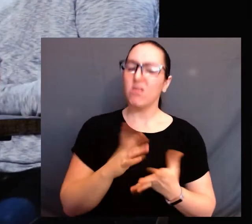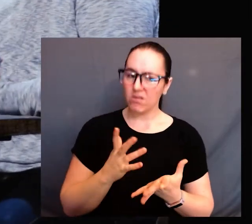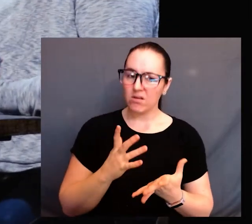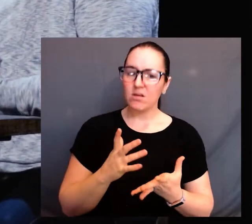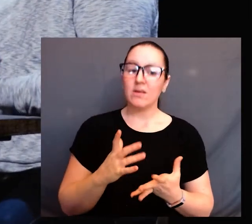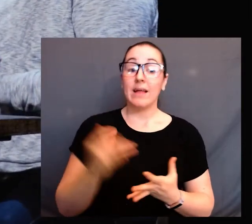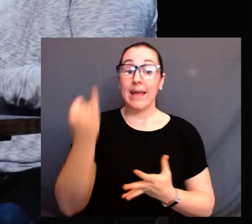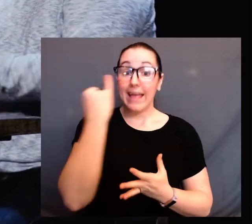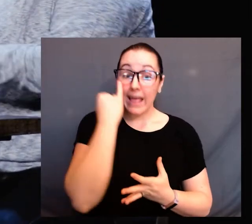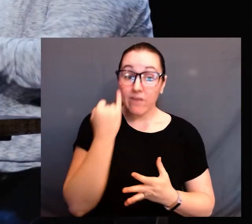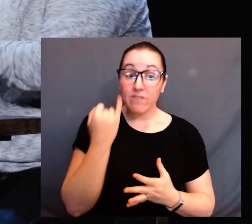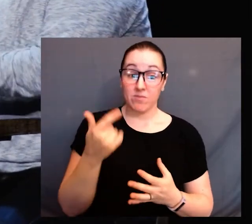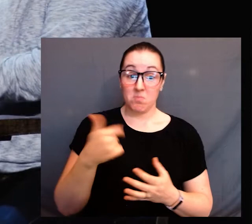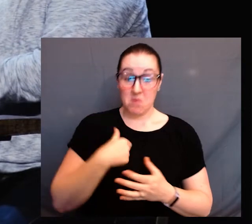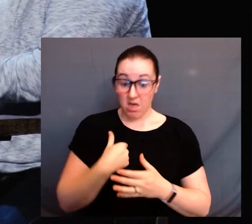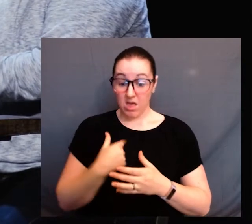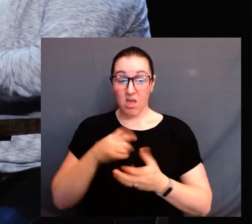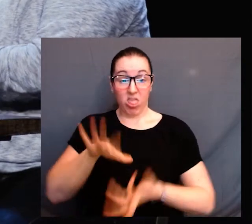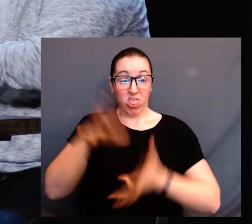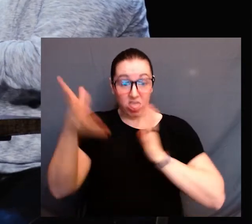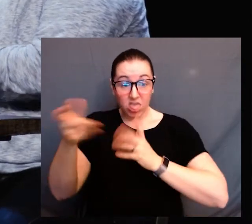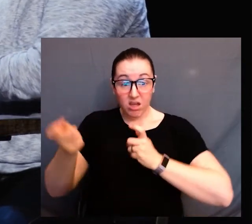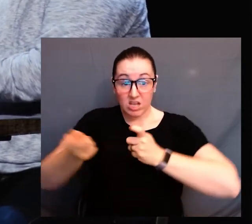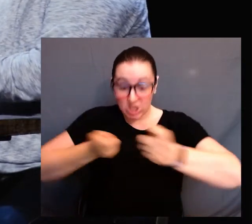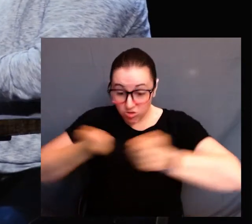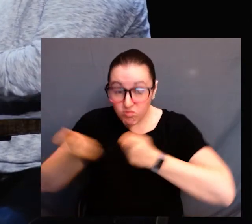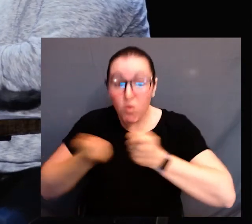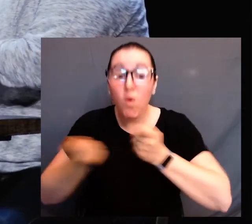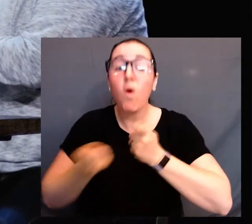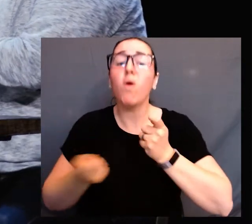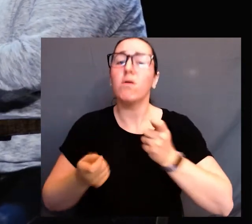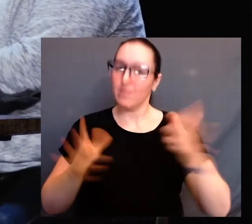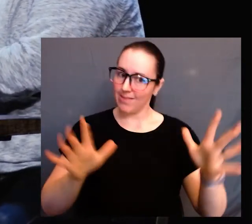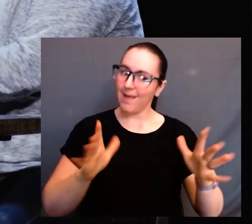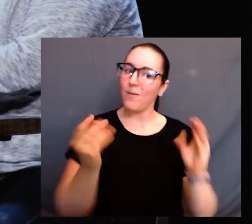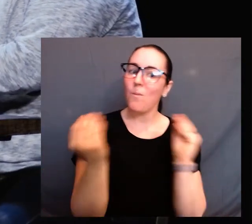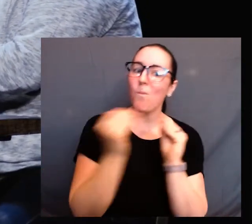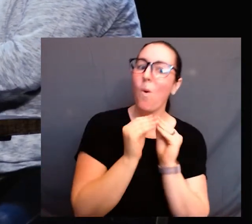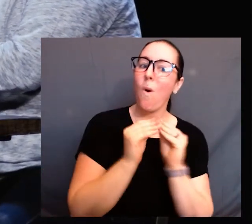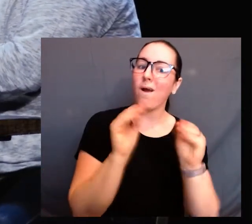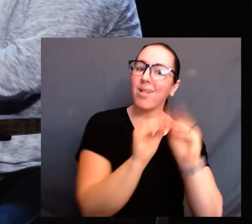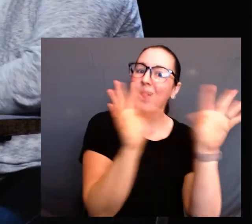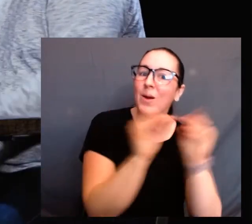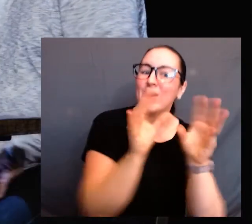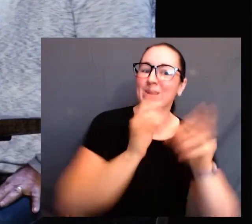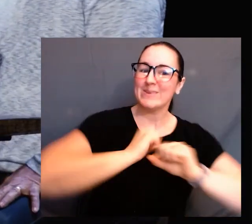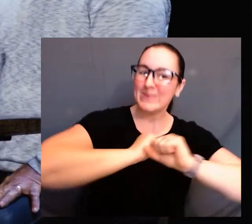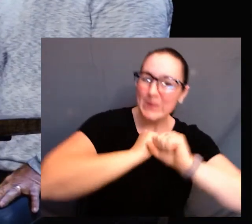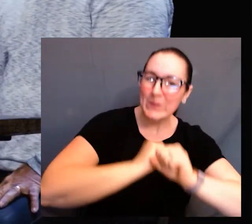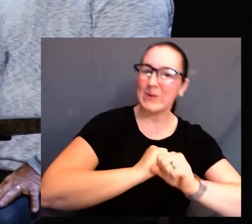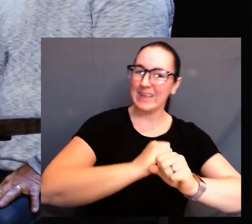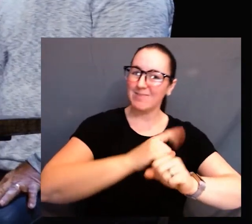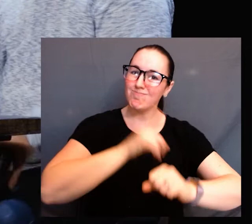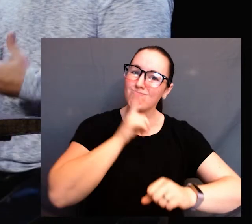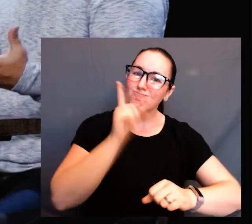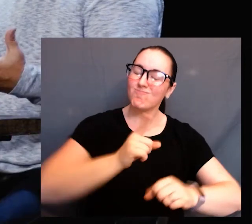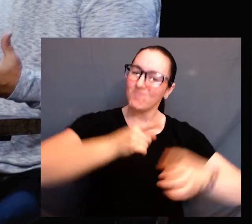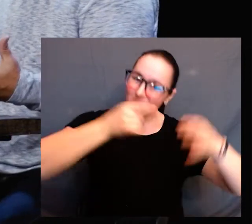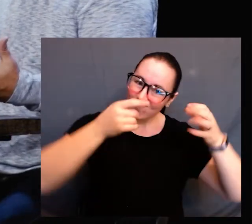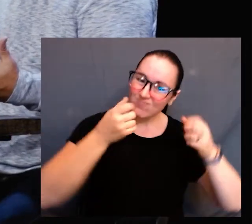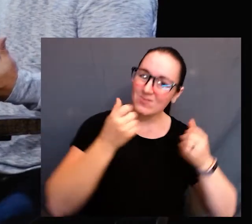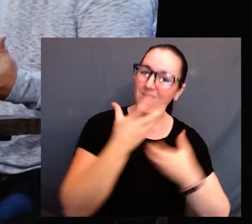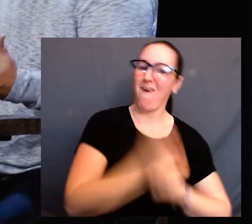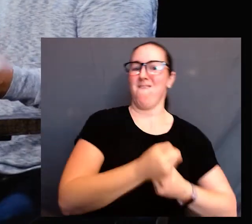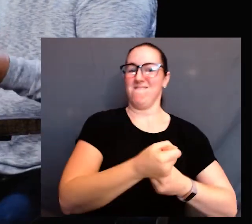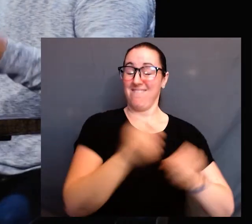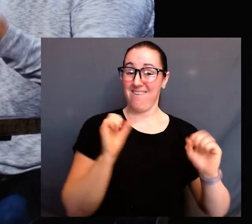I am, the more clarity, security, and certainty I actually have. Why is